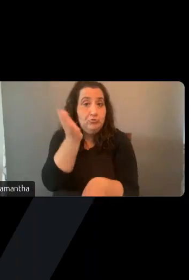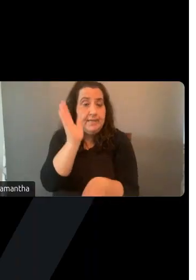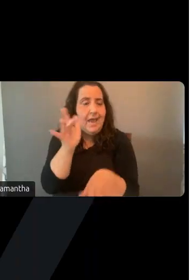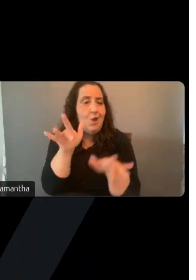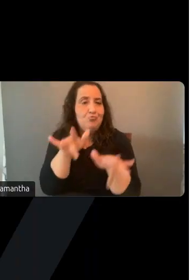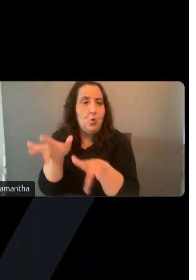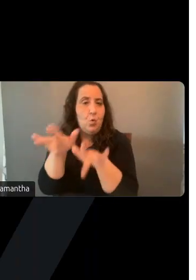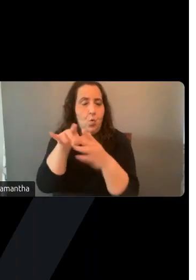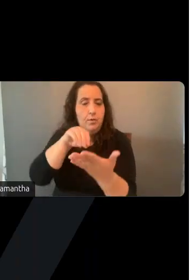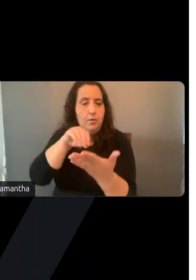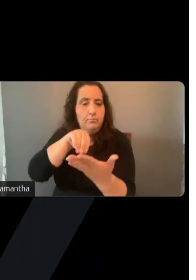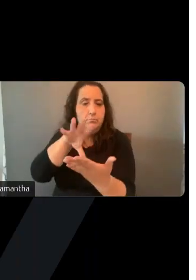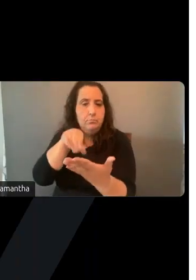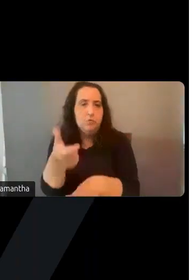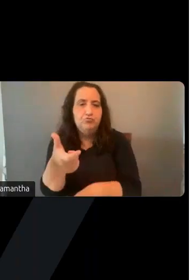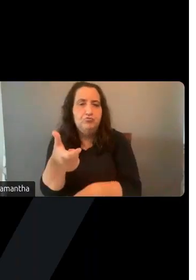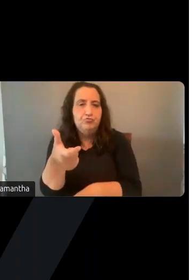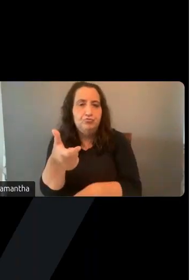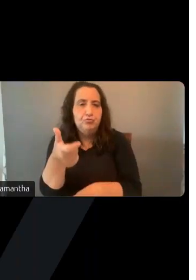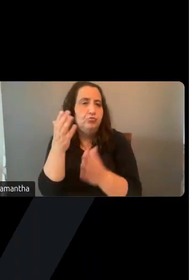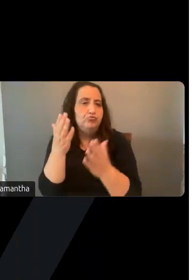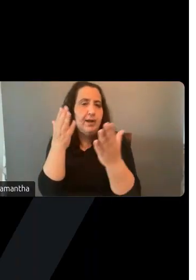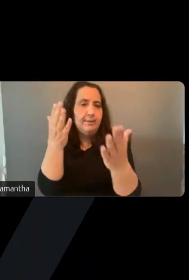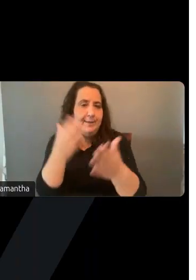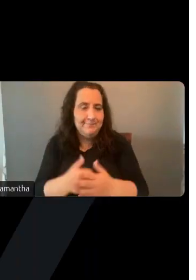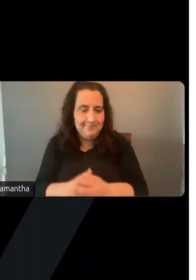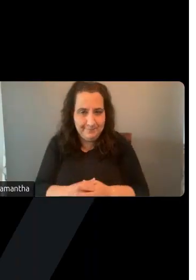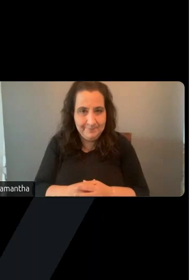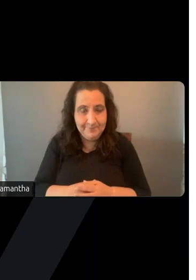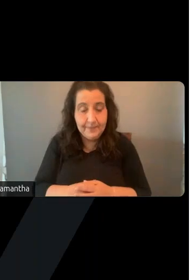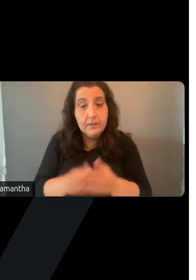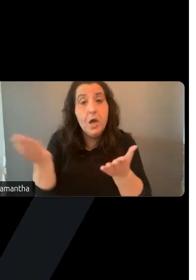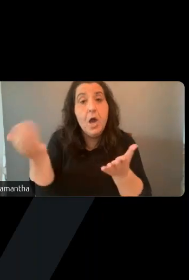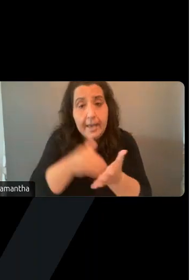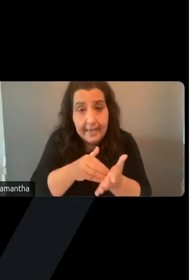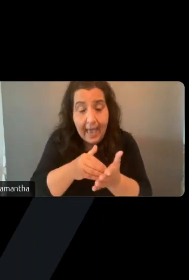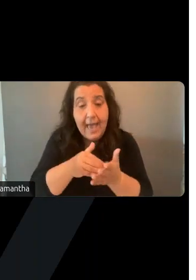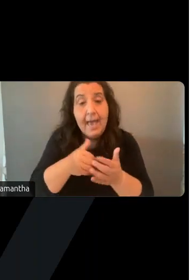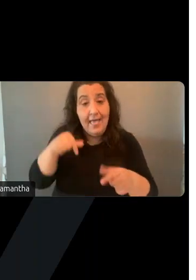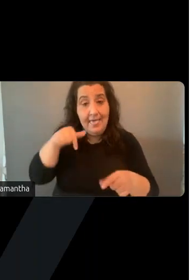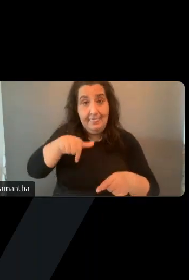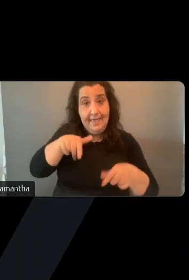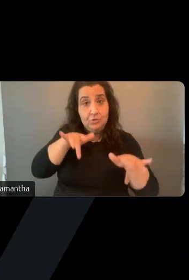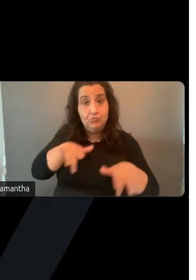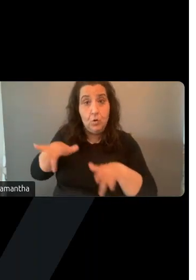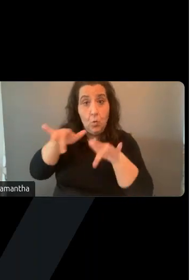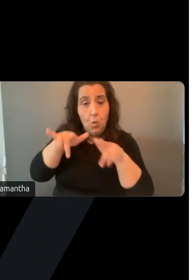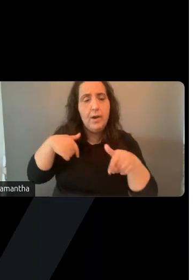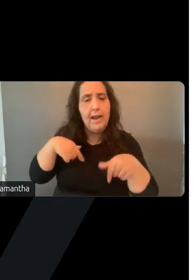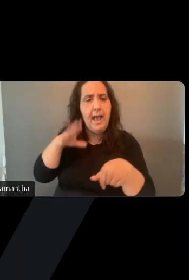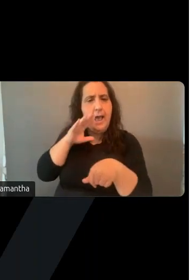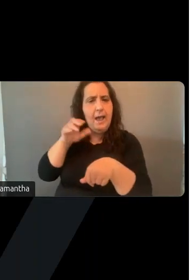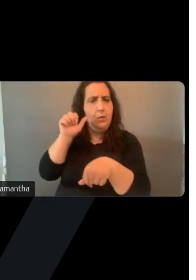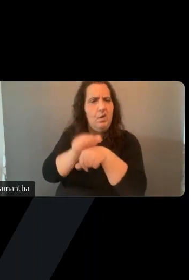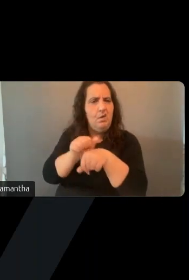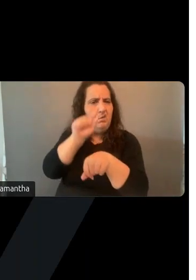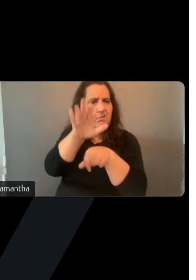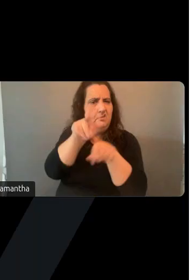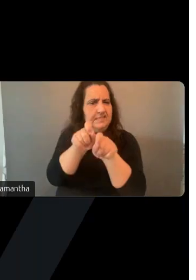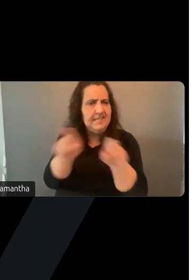Highly recommend checking that out. And once again, you're going to get the recording, so you can always go back if you missed some codes to